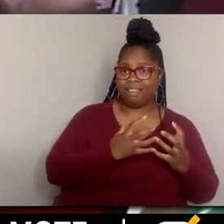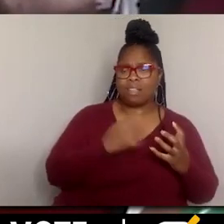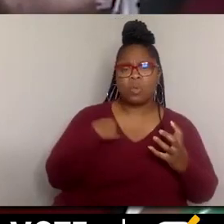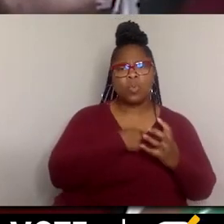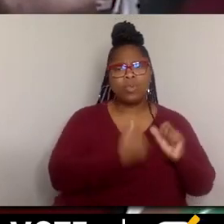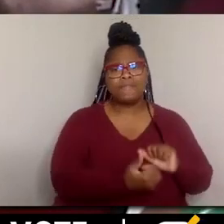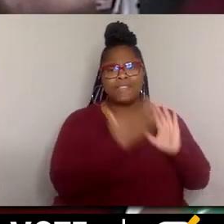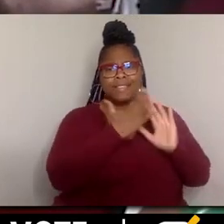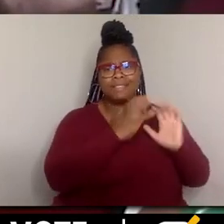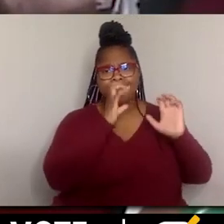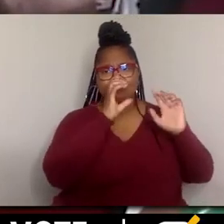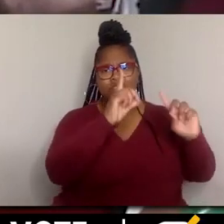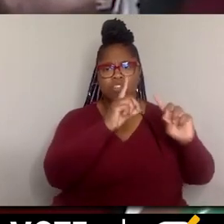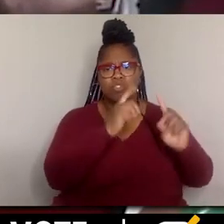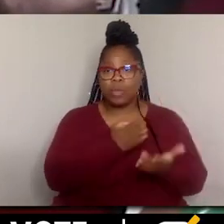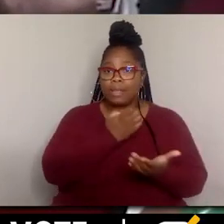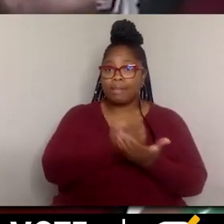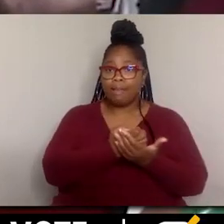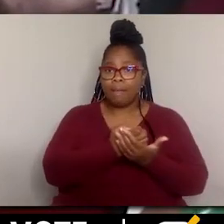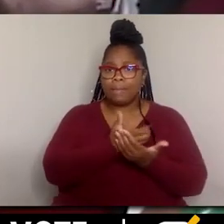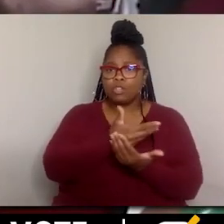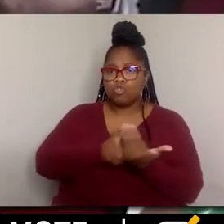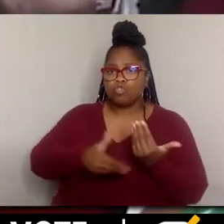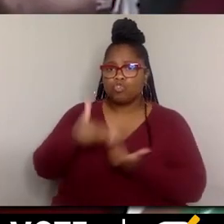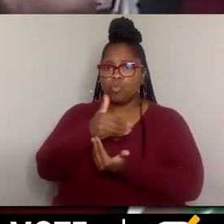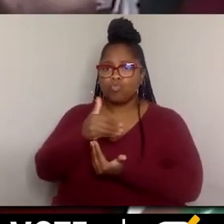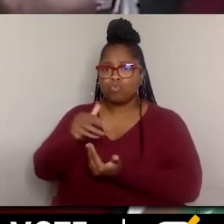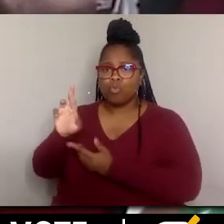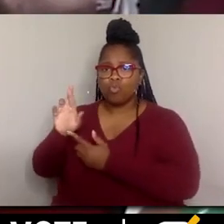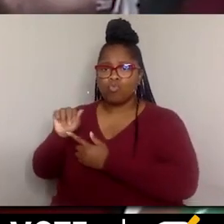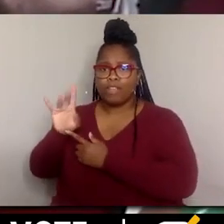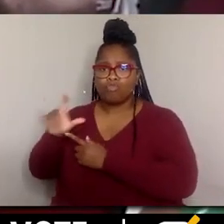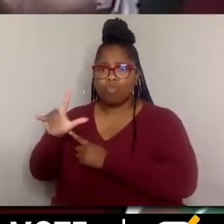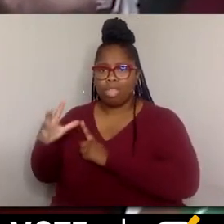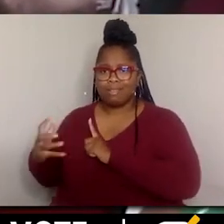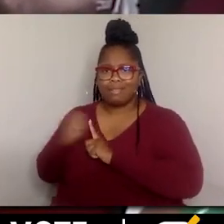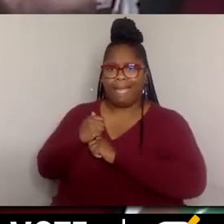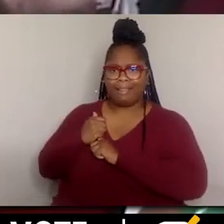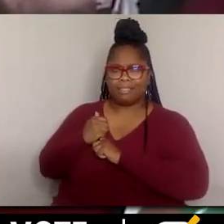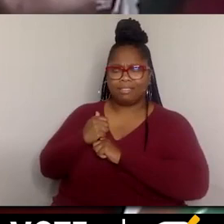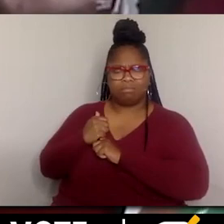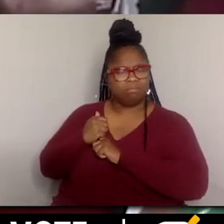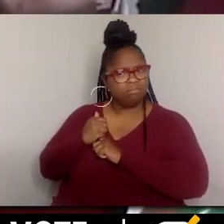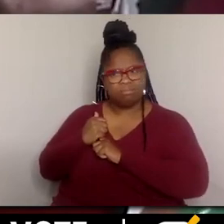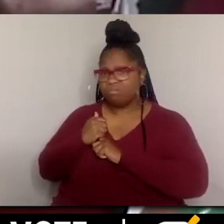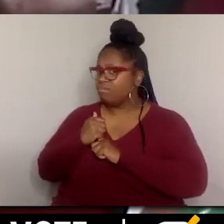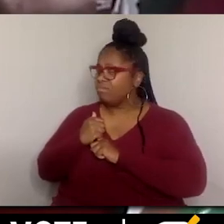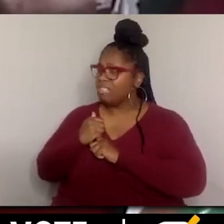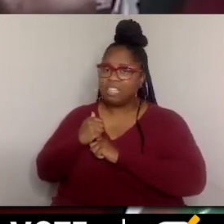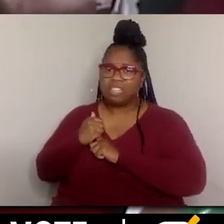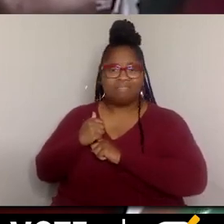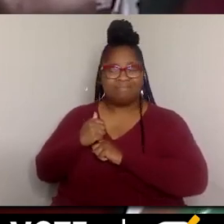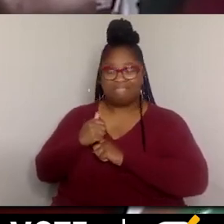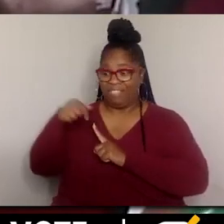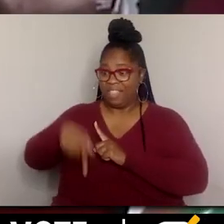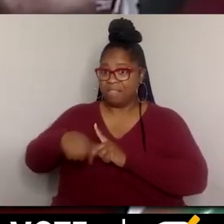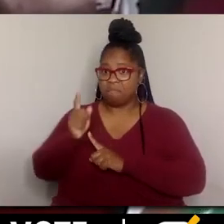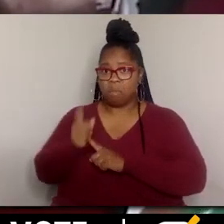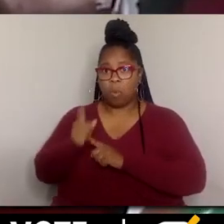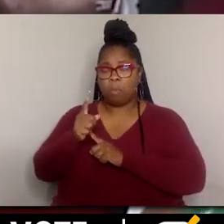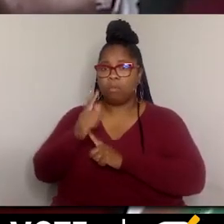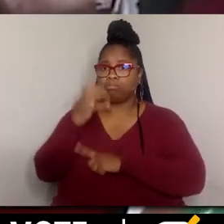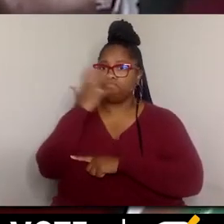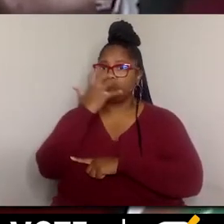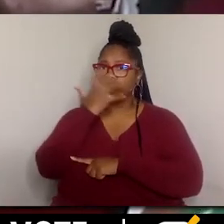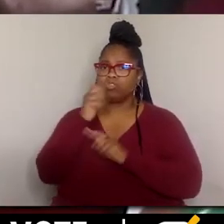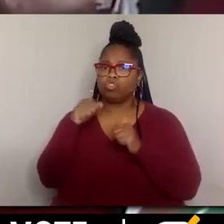educational, economic, social, and racial attacks. This is one of the most challenging moments in modern